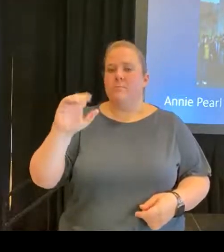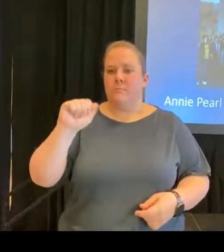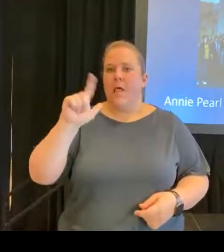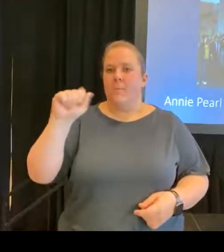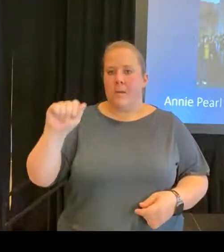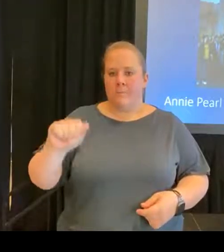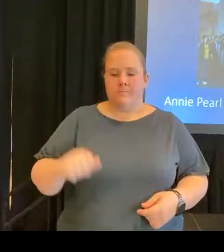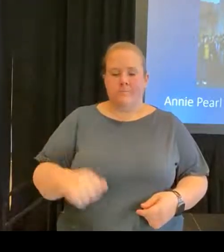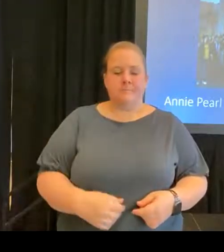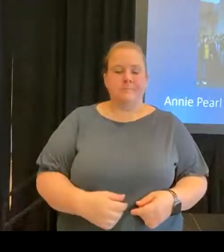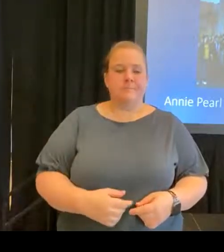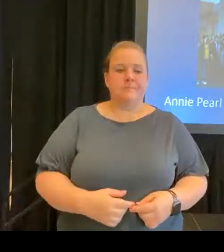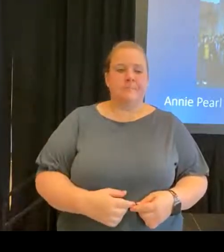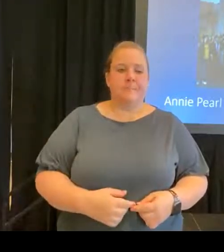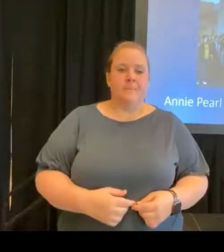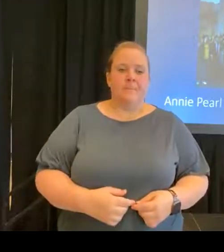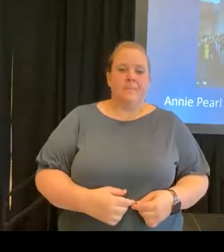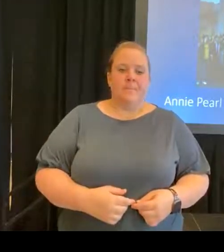Alabama.